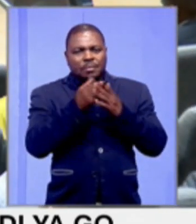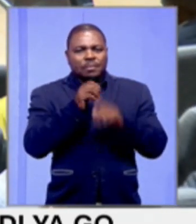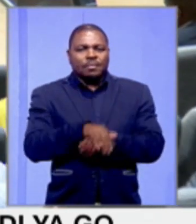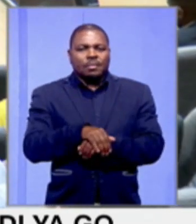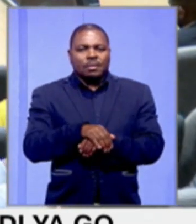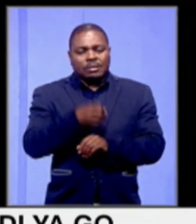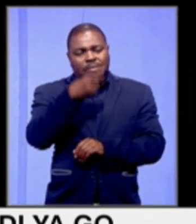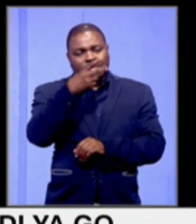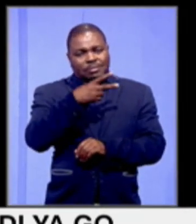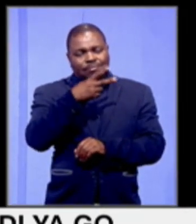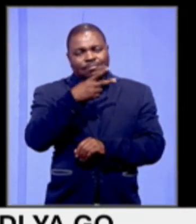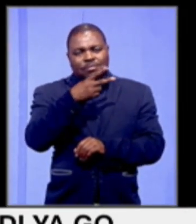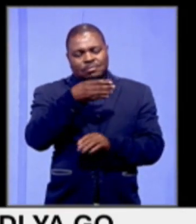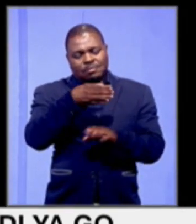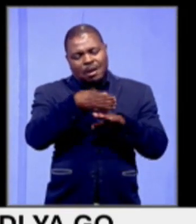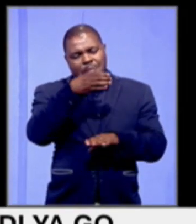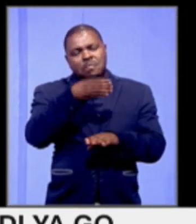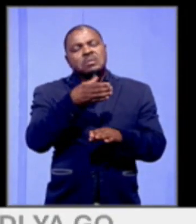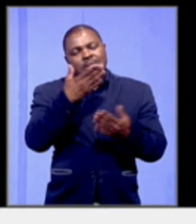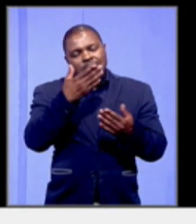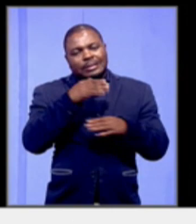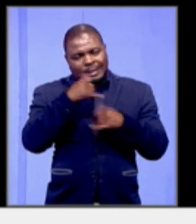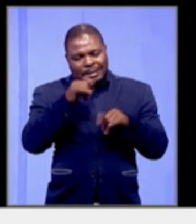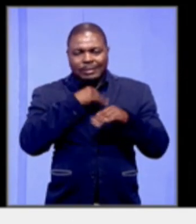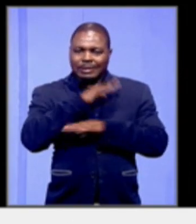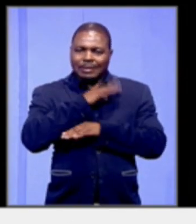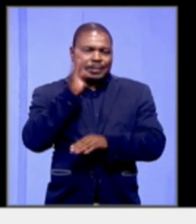but still we are not satisfied, and it's the truth. We